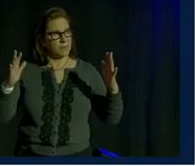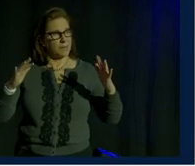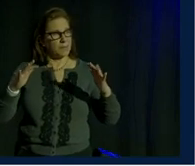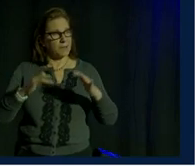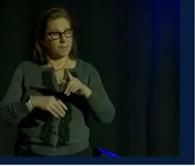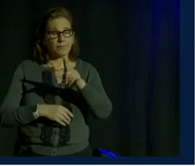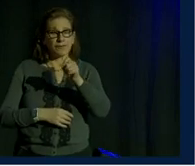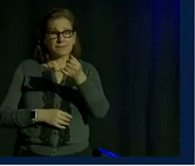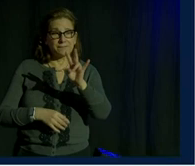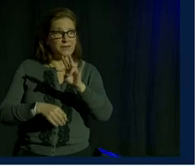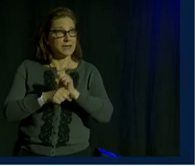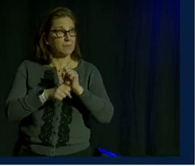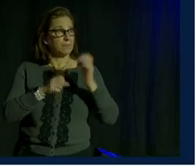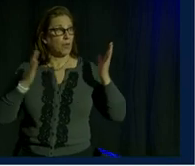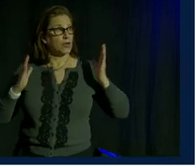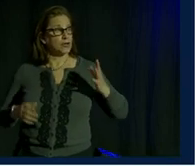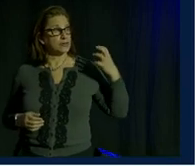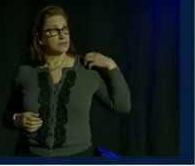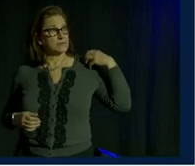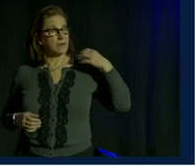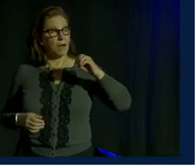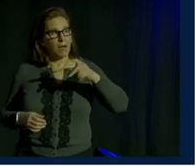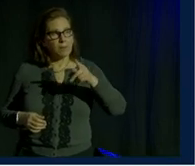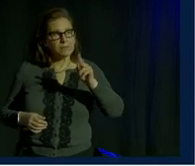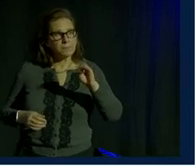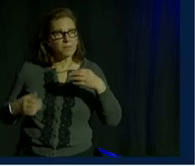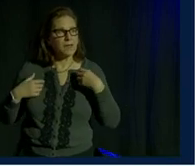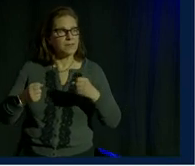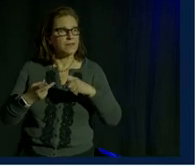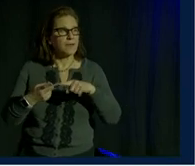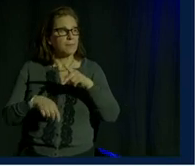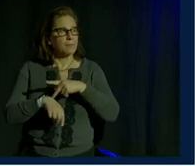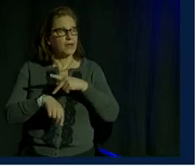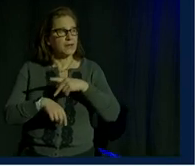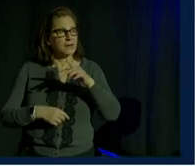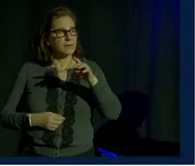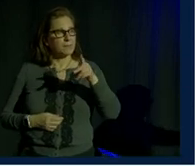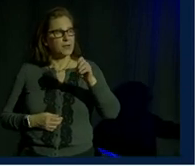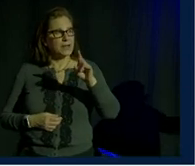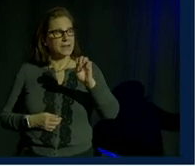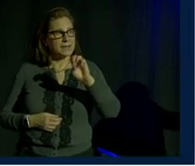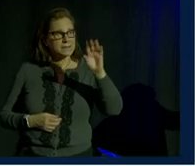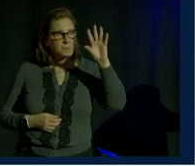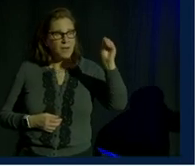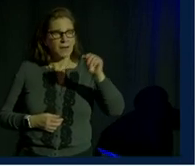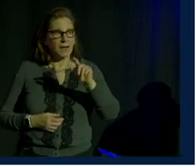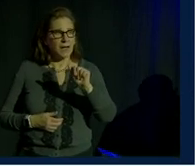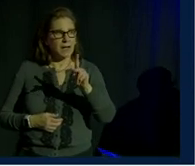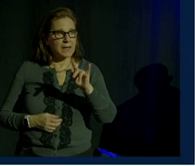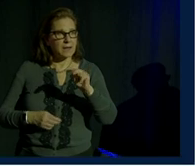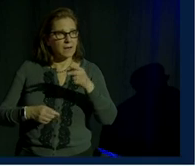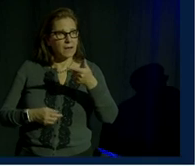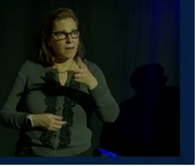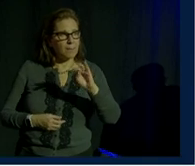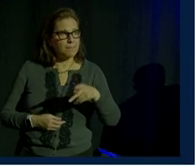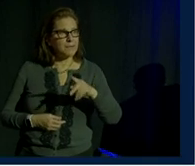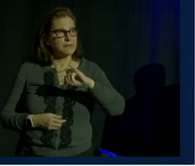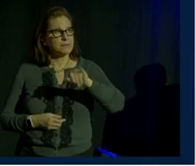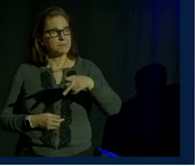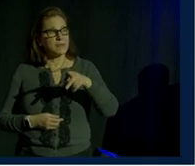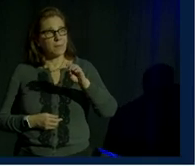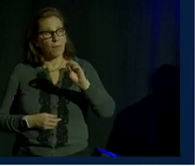are Optum Health, Perkins Eastman, Aiken Gump, JP Morgan Chase, Finn Partners,